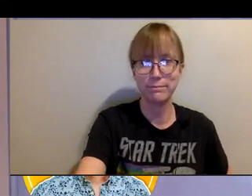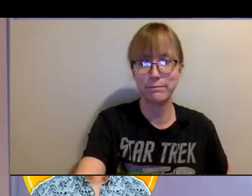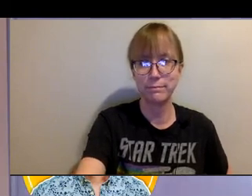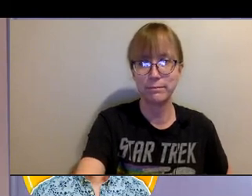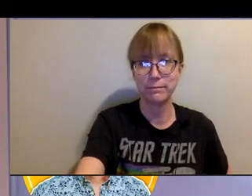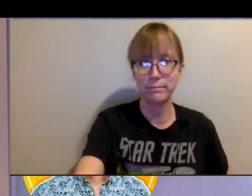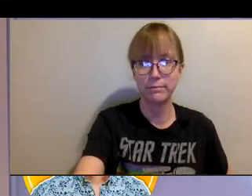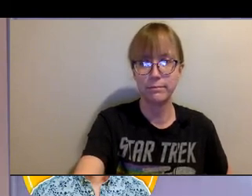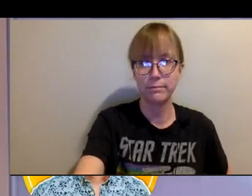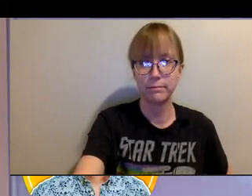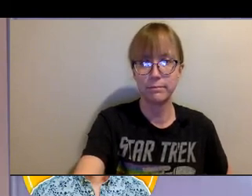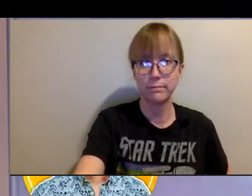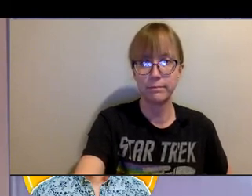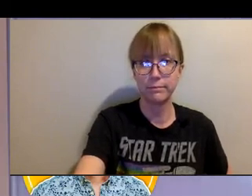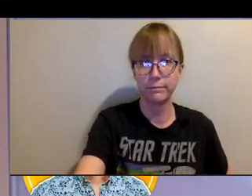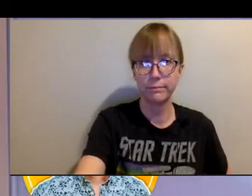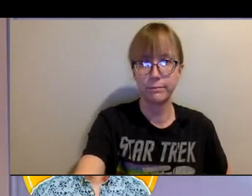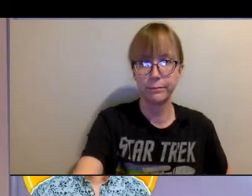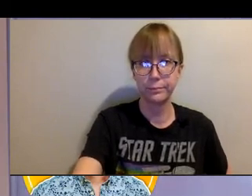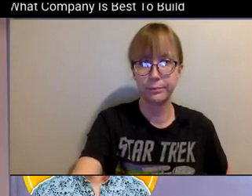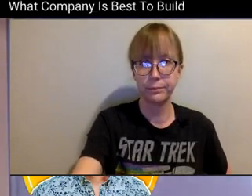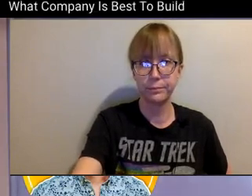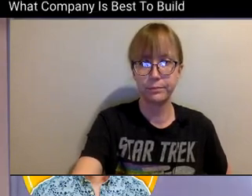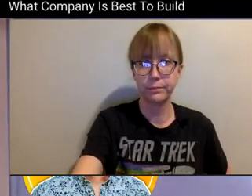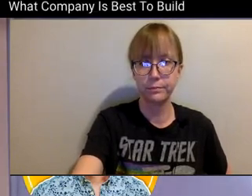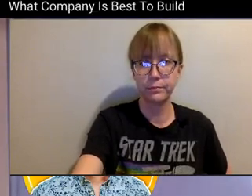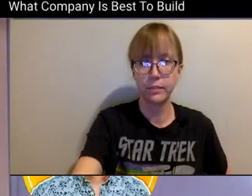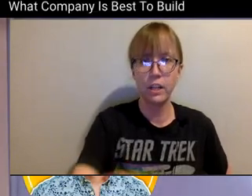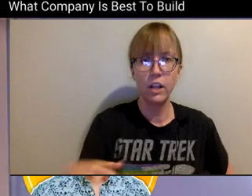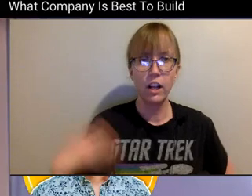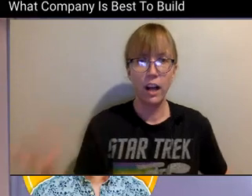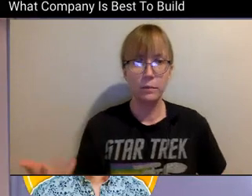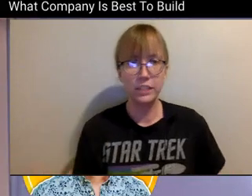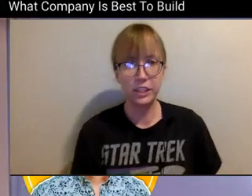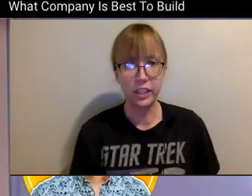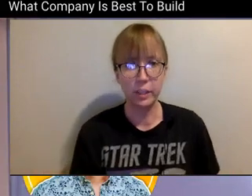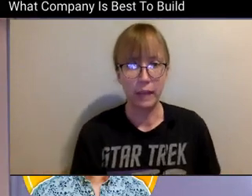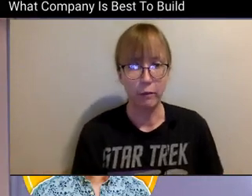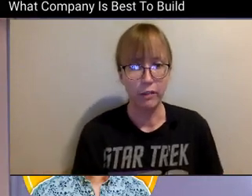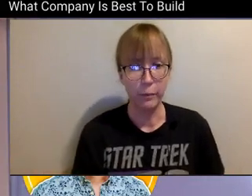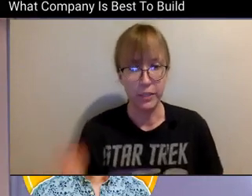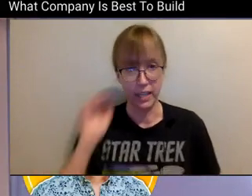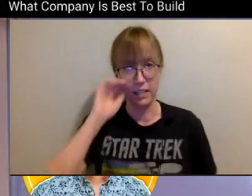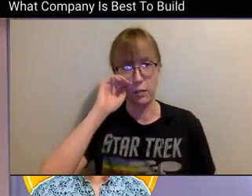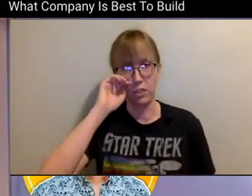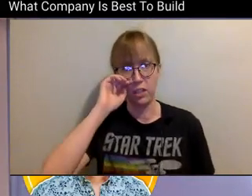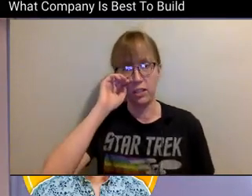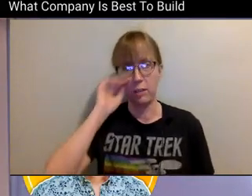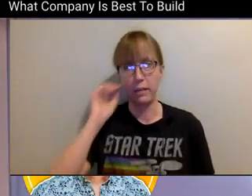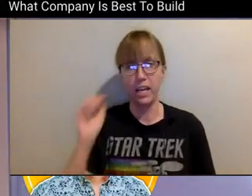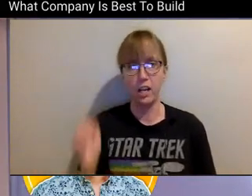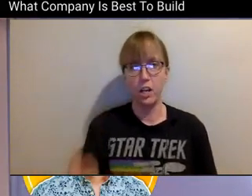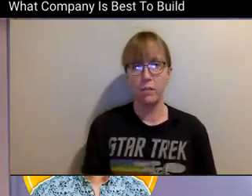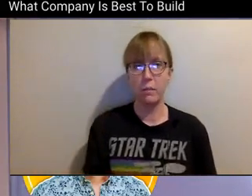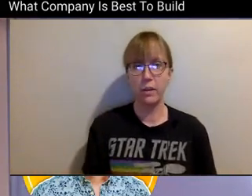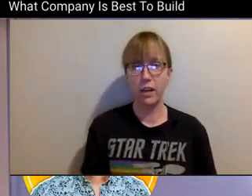the more you think, the more you think. It's a vicious cycle. You need to think. I'm just going to blab for a few more seconds, so I'm just going to stop